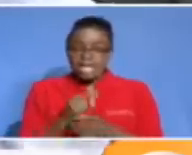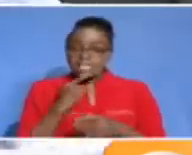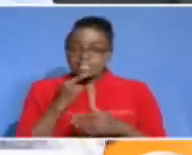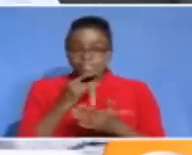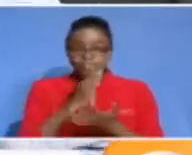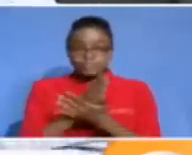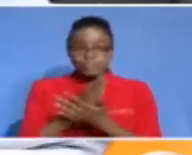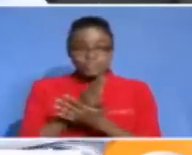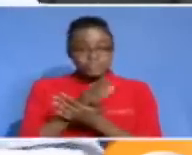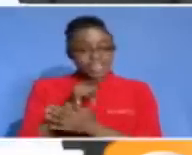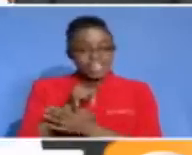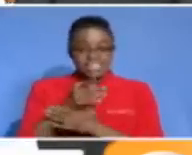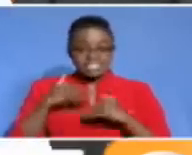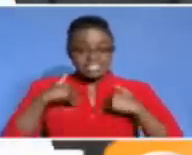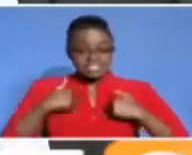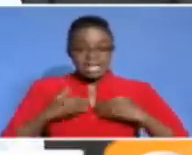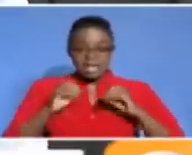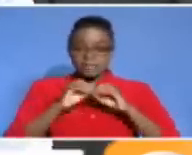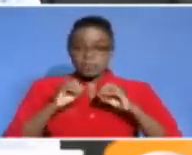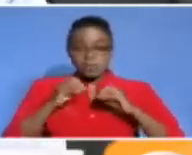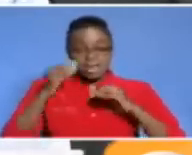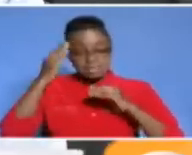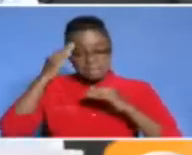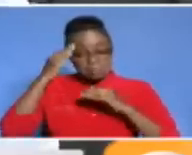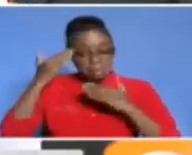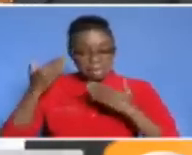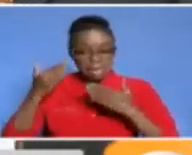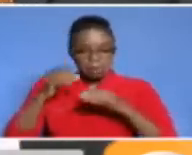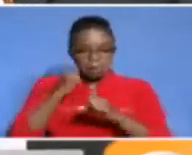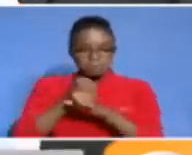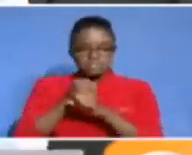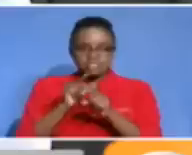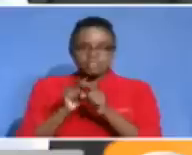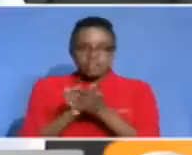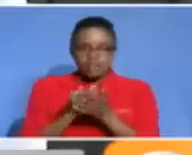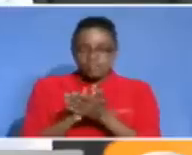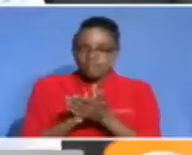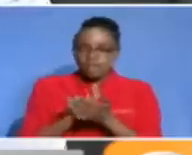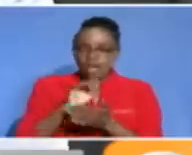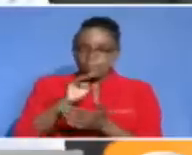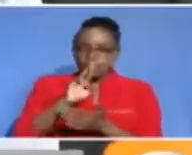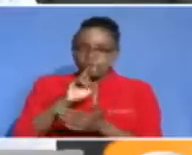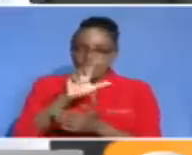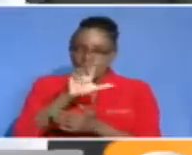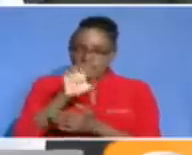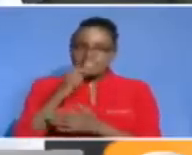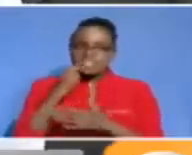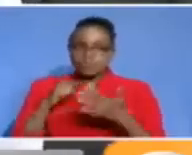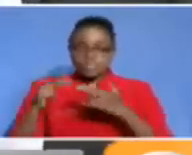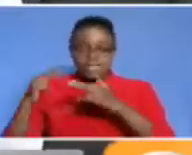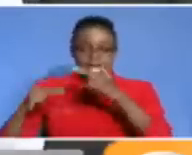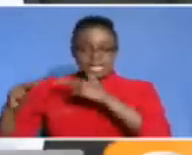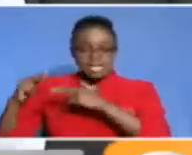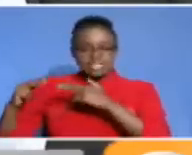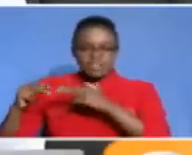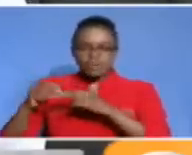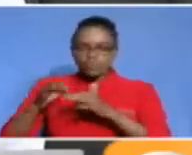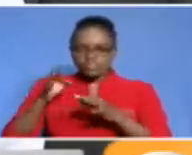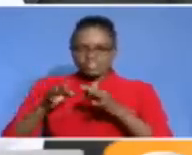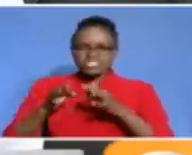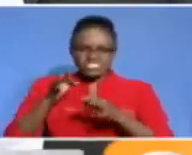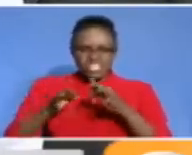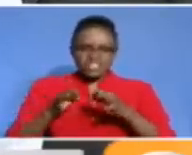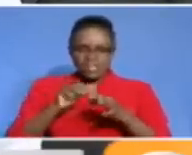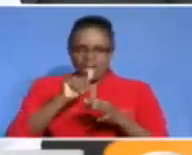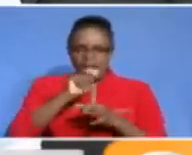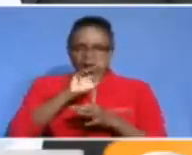folks, he never gets tired of it. I don't know how he does it. In fact, Robert Burale, my good friend, says history will judge